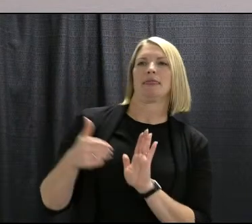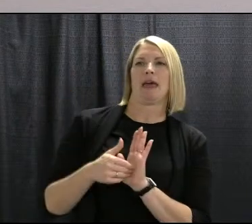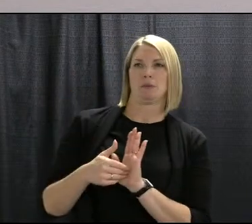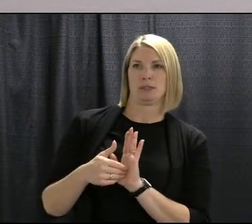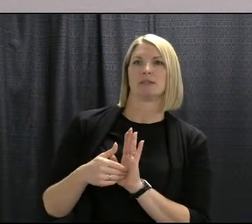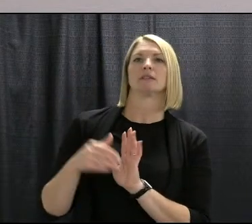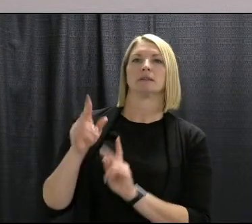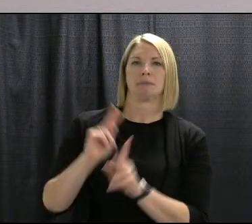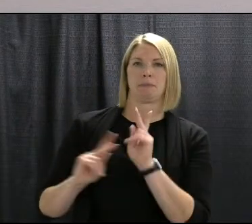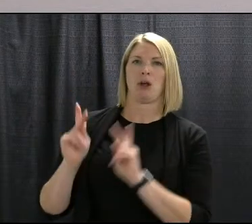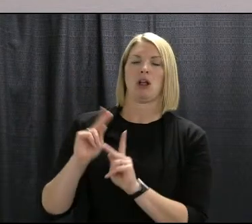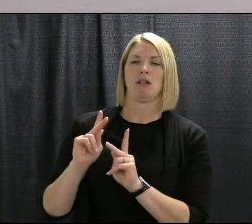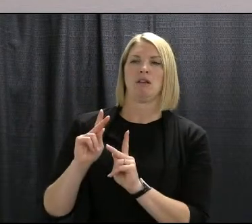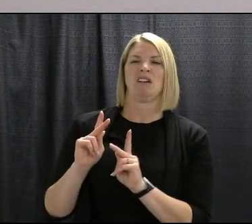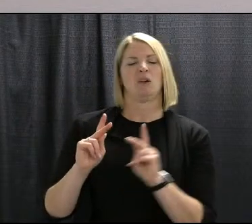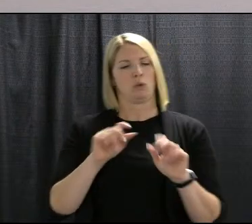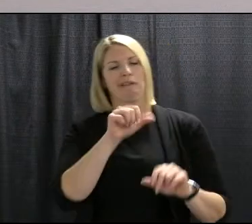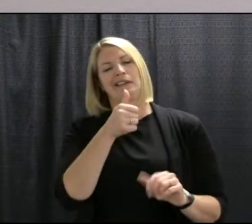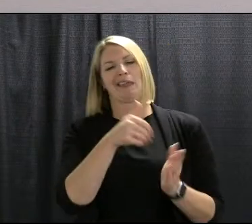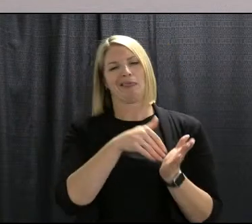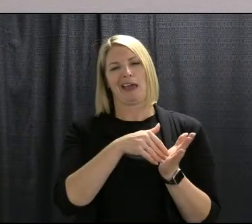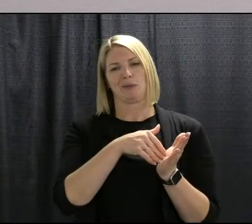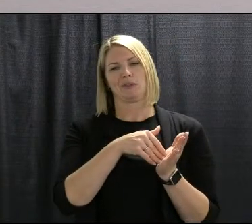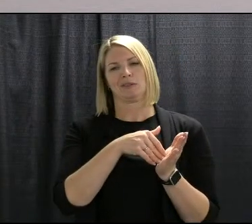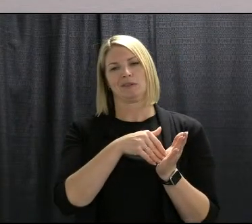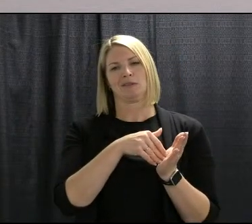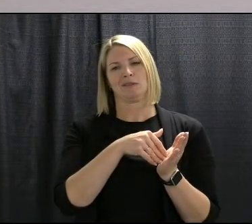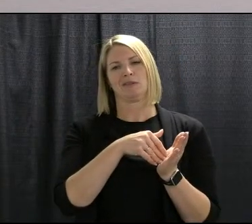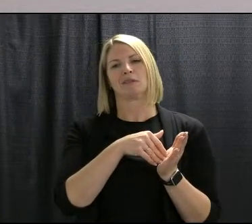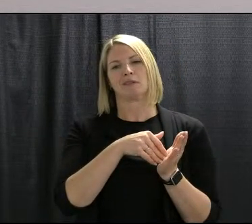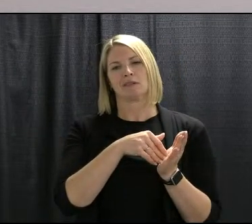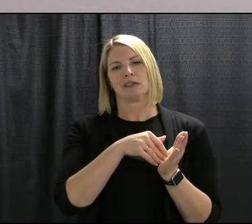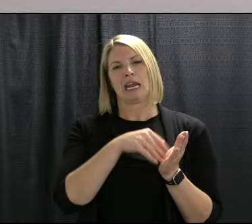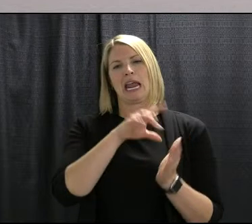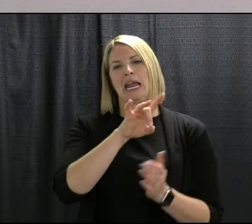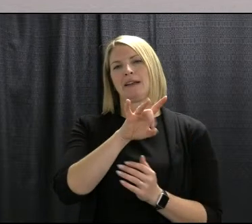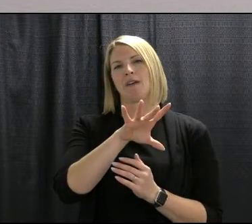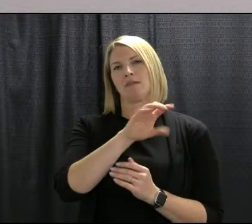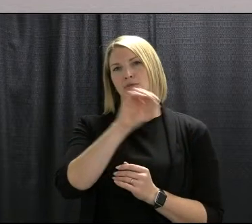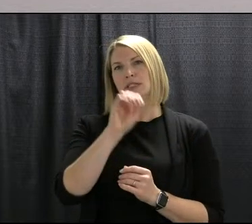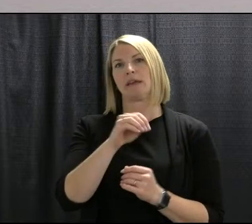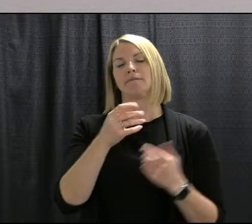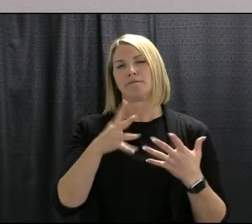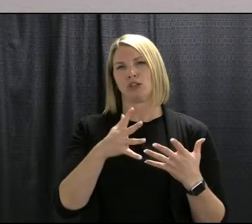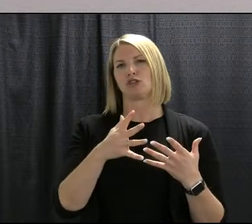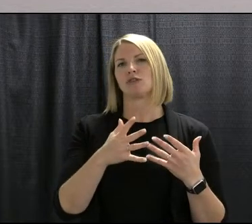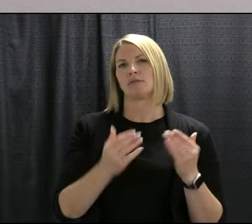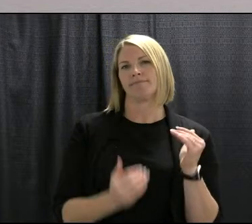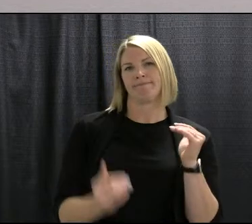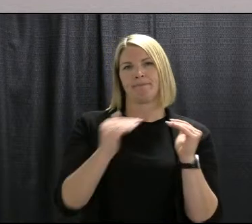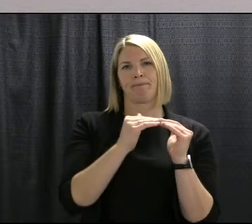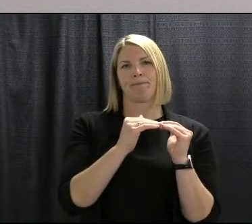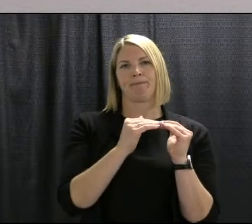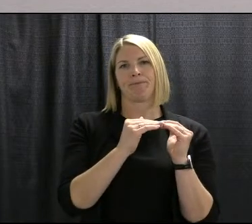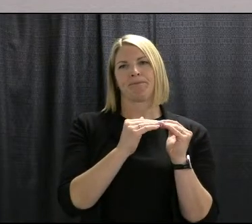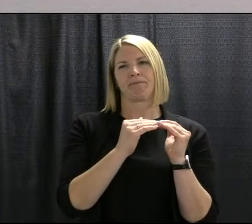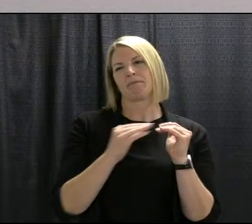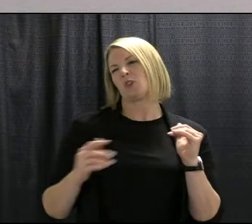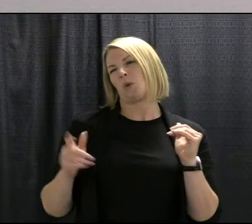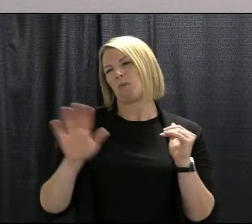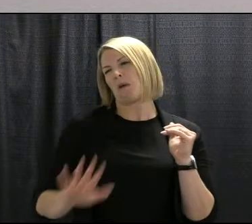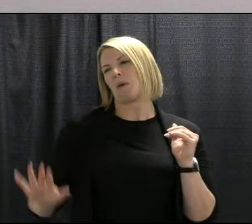and of that 10,000 of core government employees, approximately, I'm going to say